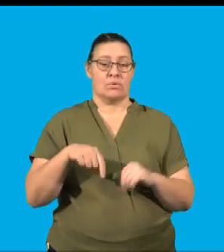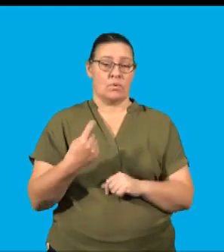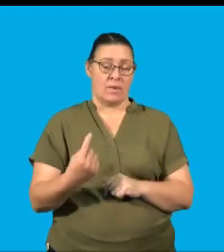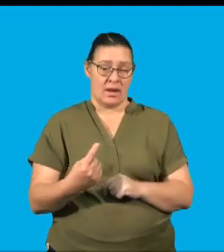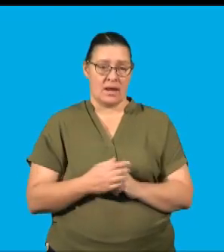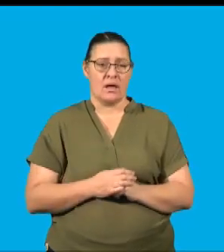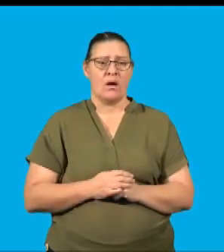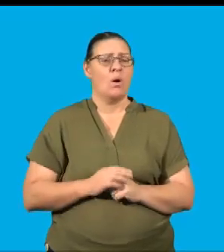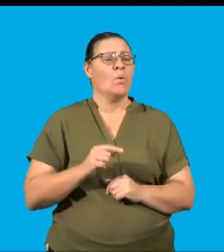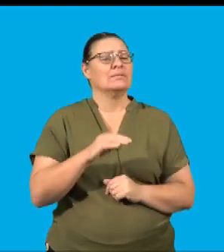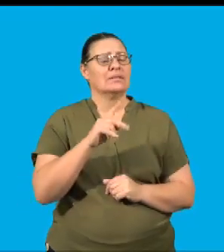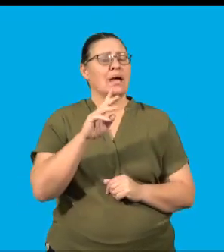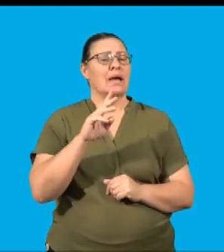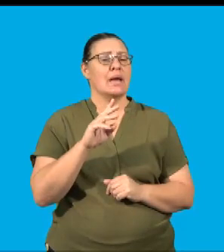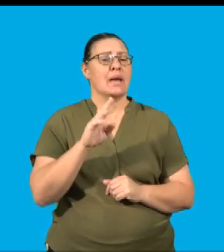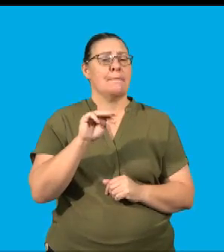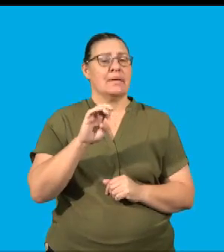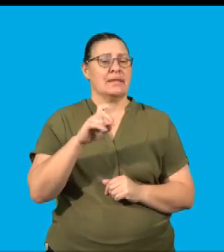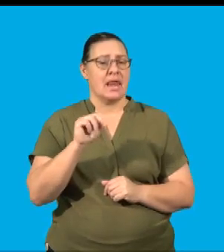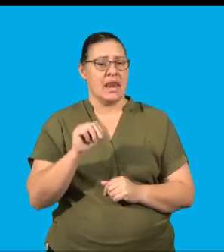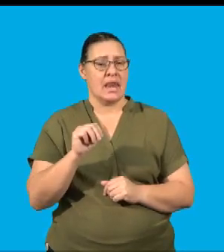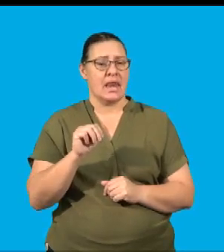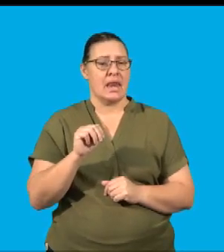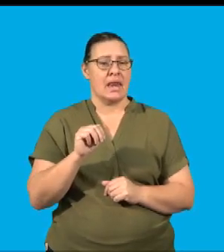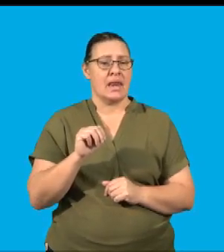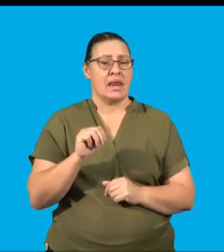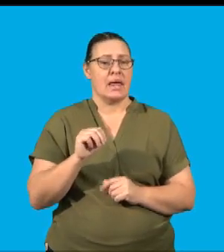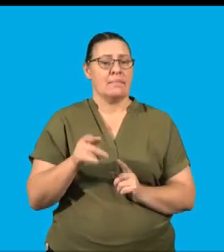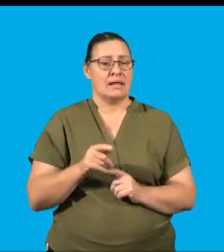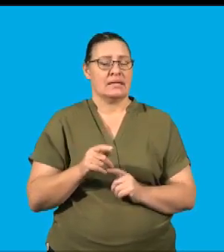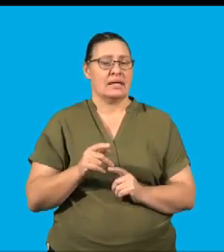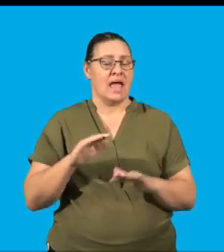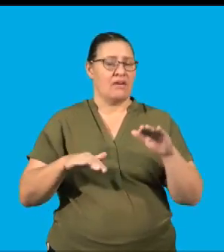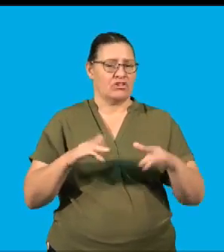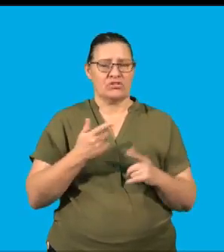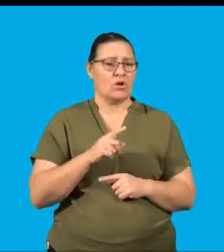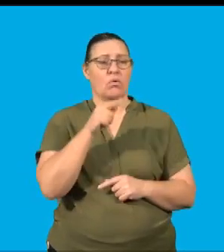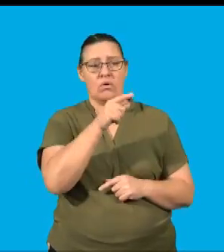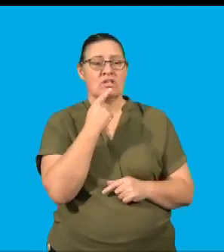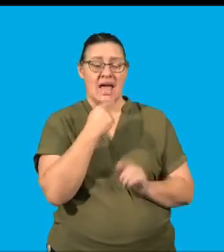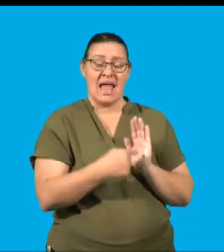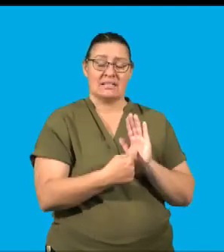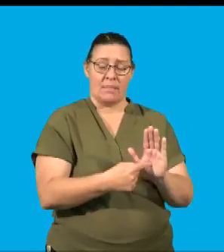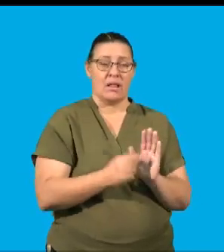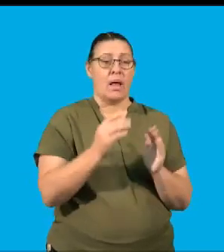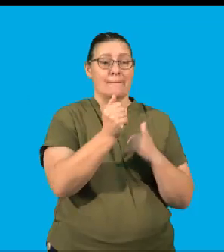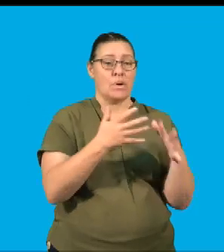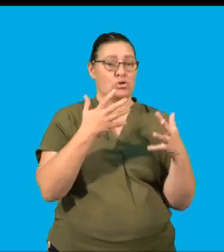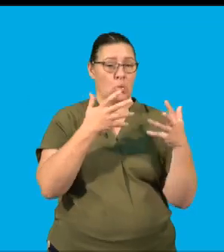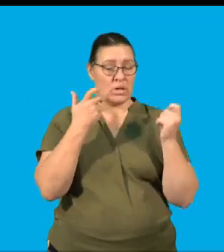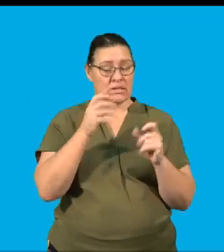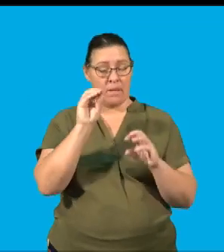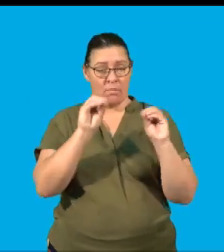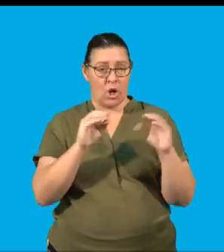6.1. What is the median betting average? I'm sorry, let's read the context first. Example 6. The box and